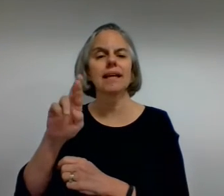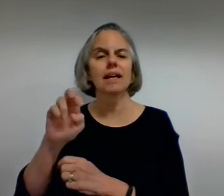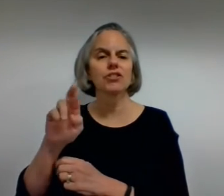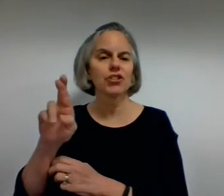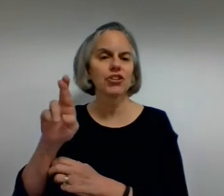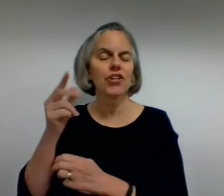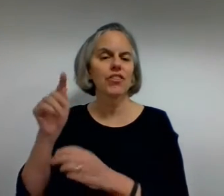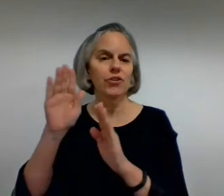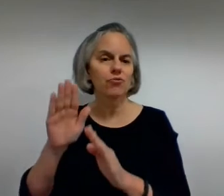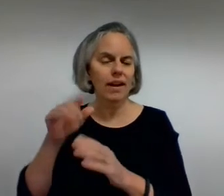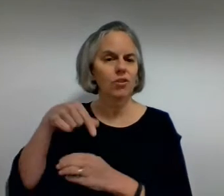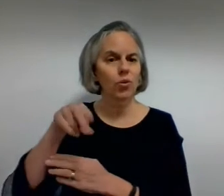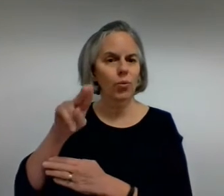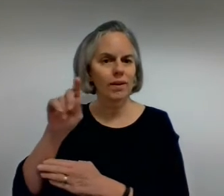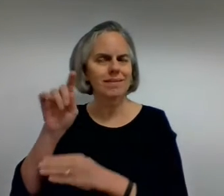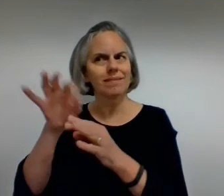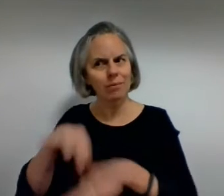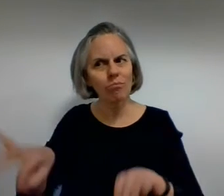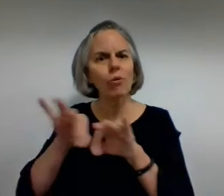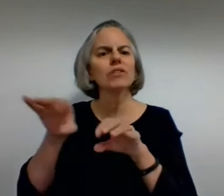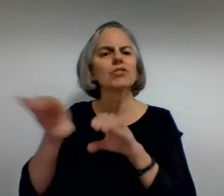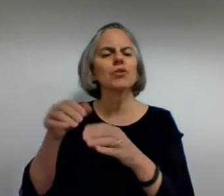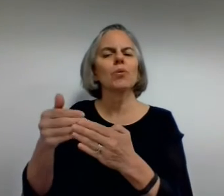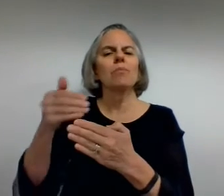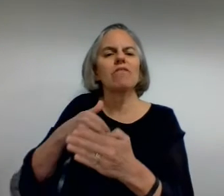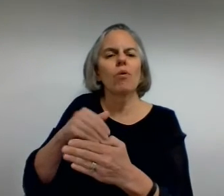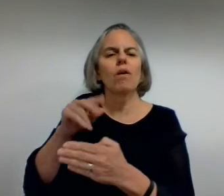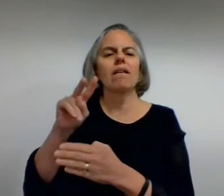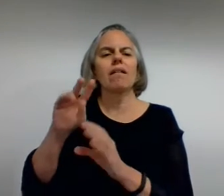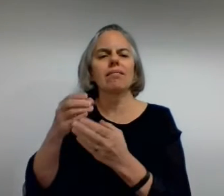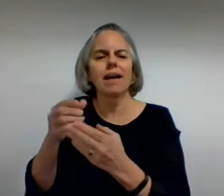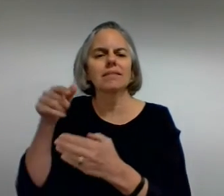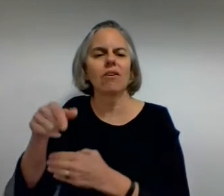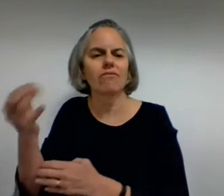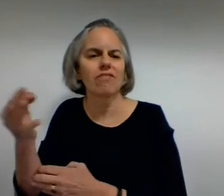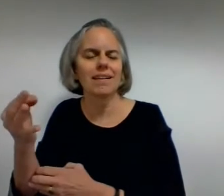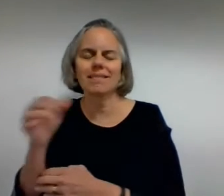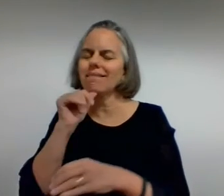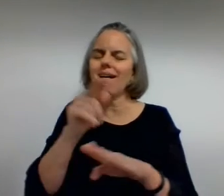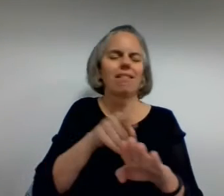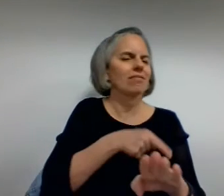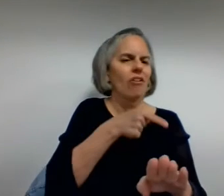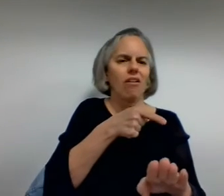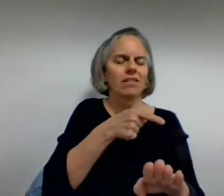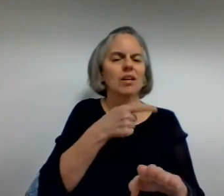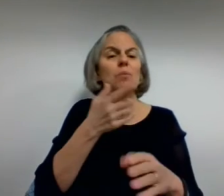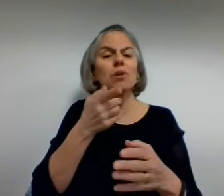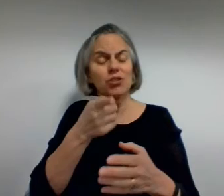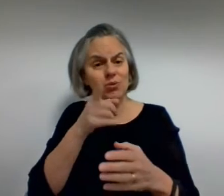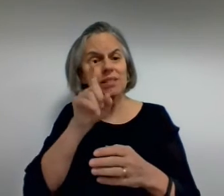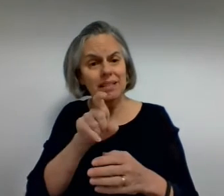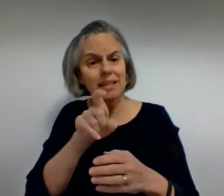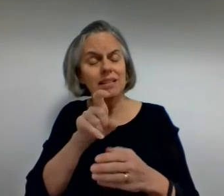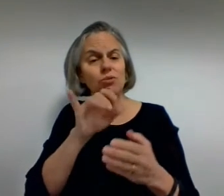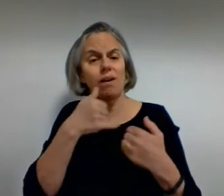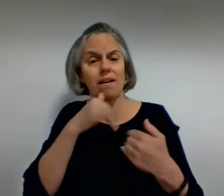you'll want to do this before you come to BC on Friday. It's not very long. I'll show it to you. But you want to make sure that you have